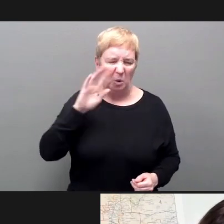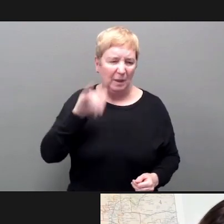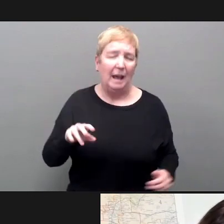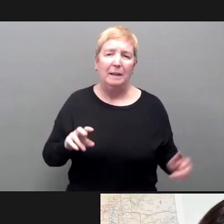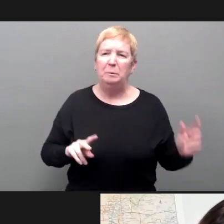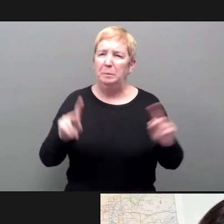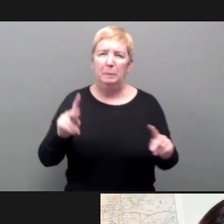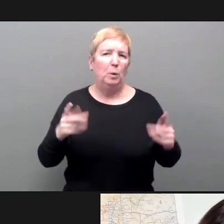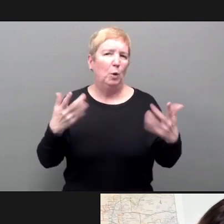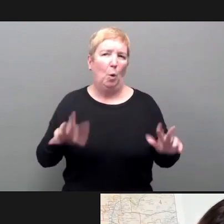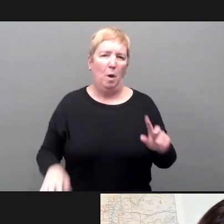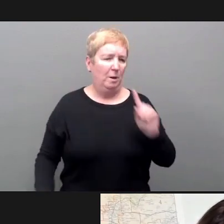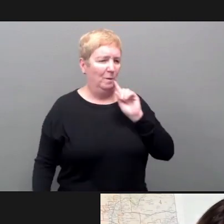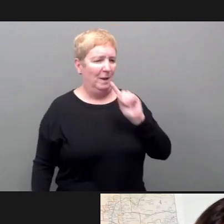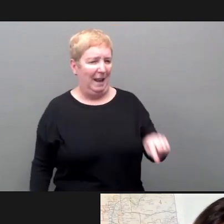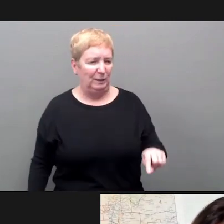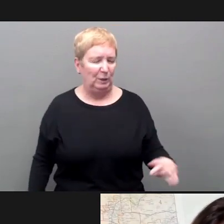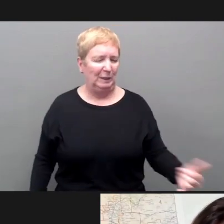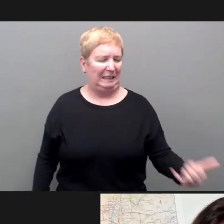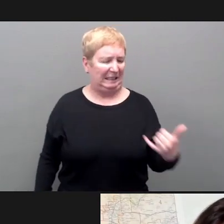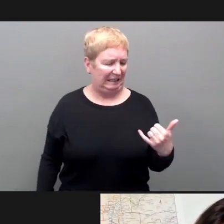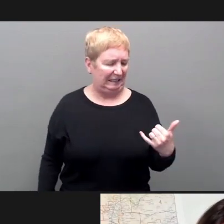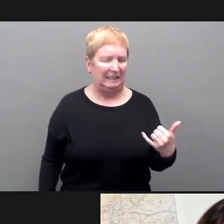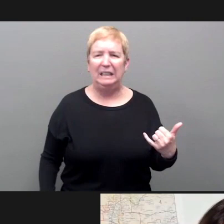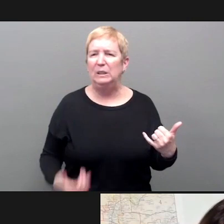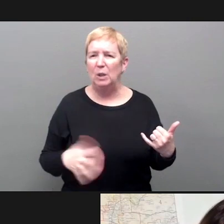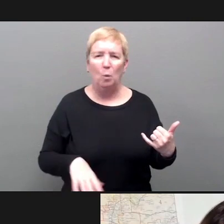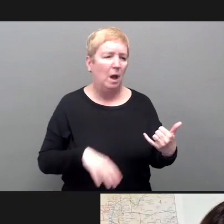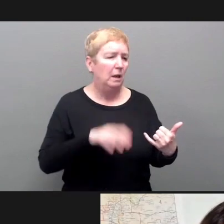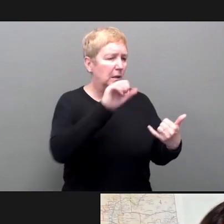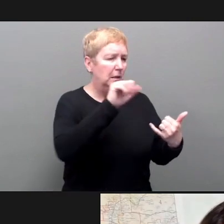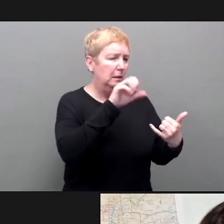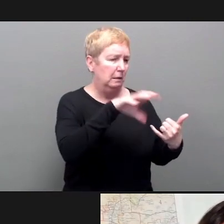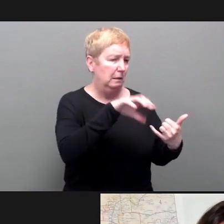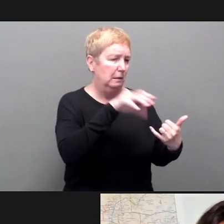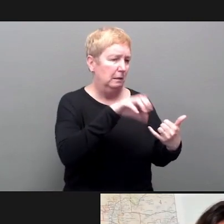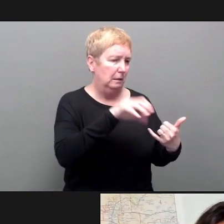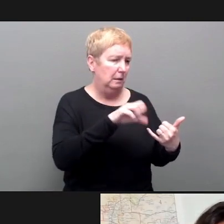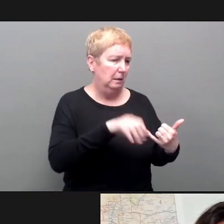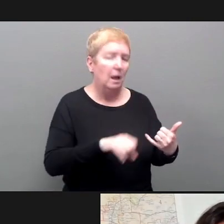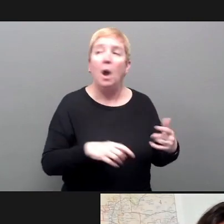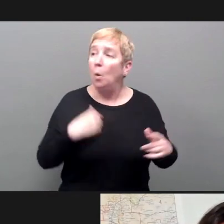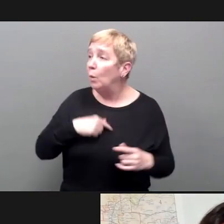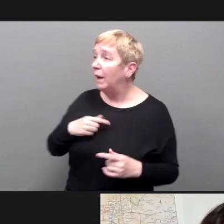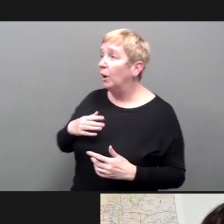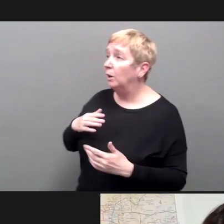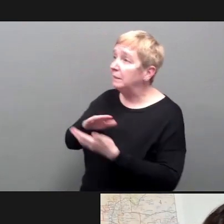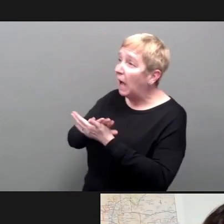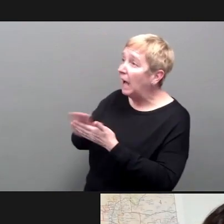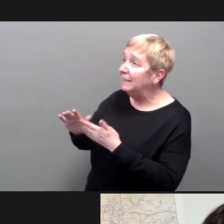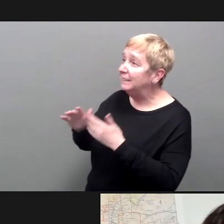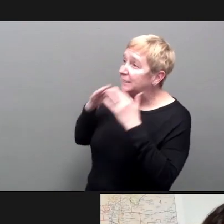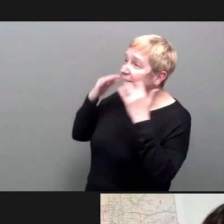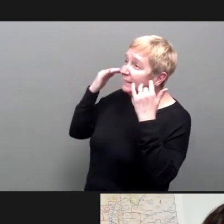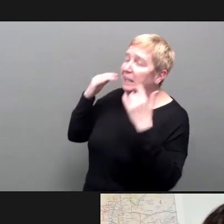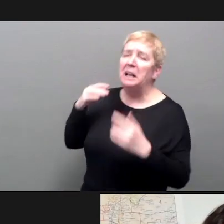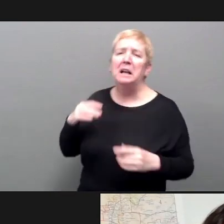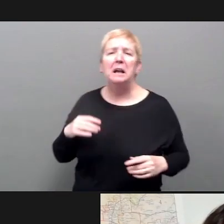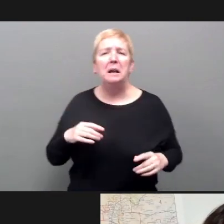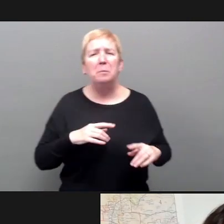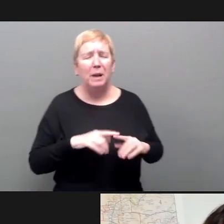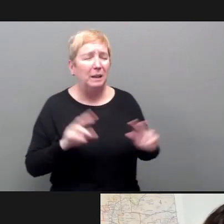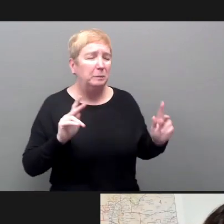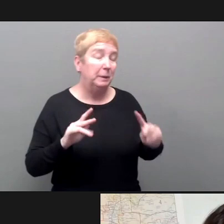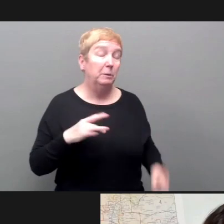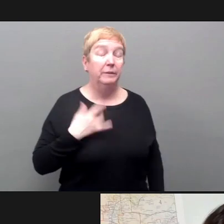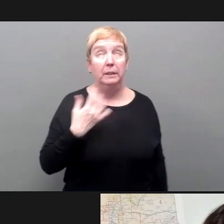be, often don't want to take the time. We try to be super nice. I don't think it's our fault necessarily, but people are tired of COVID, and